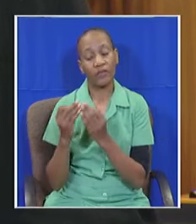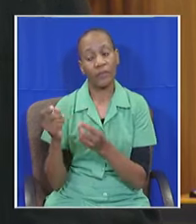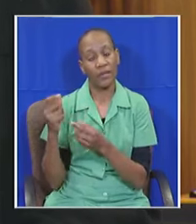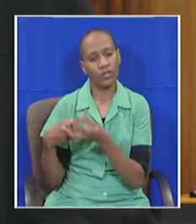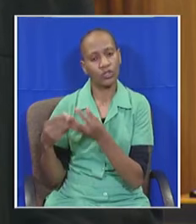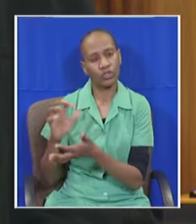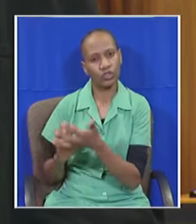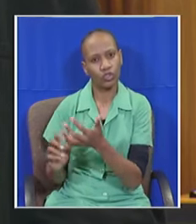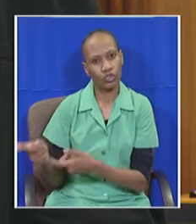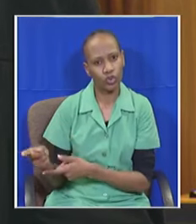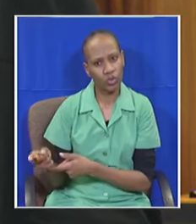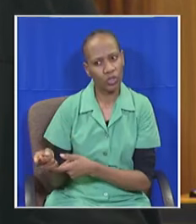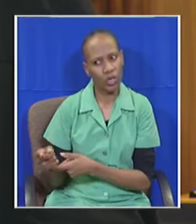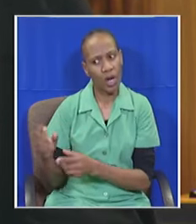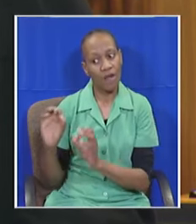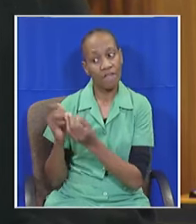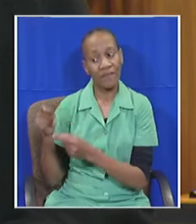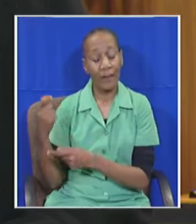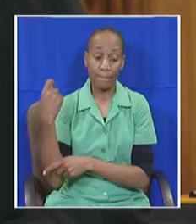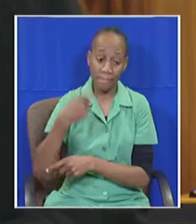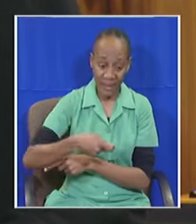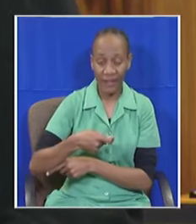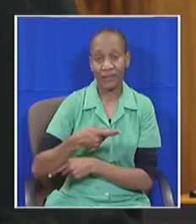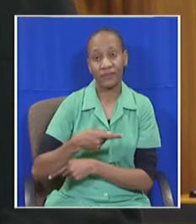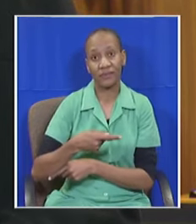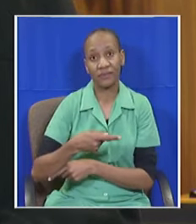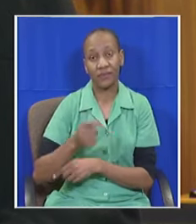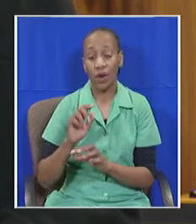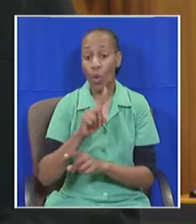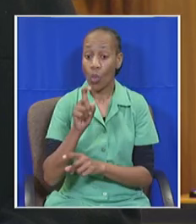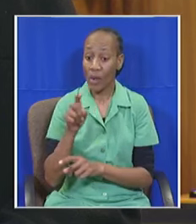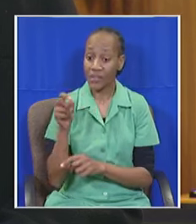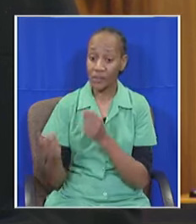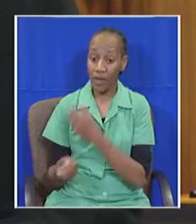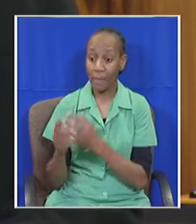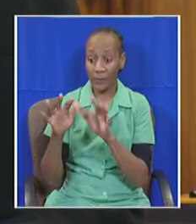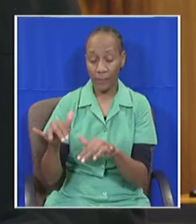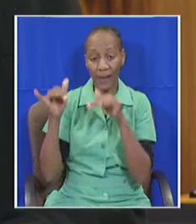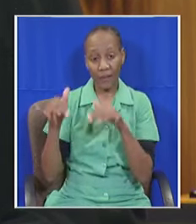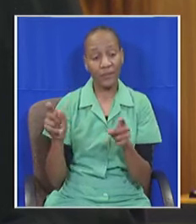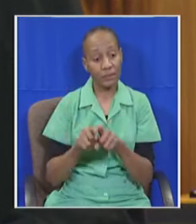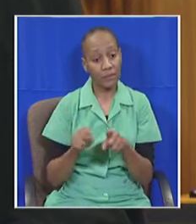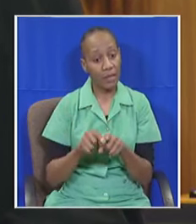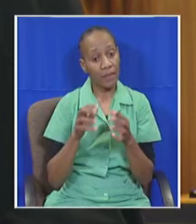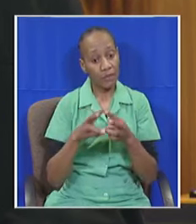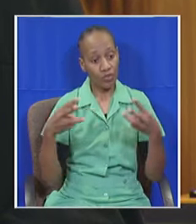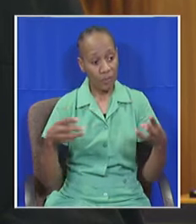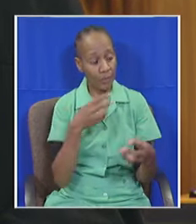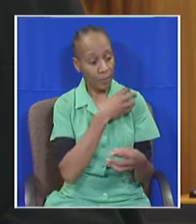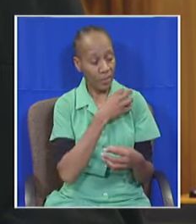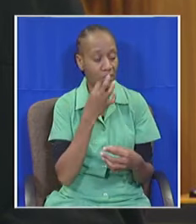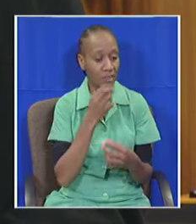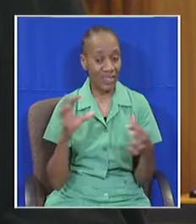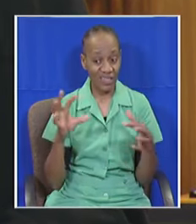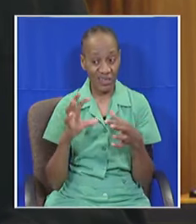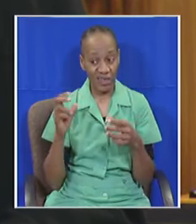paid for by the influential Gupta family. In parliamentary questions and in the media, the minister has repeatedly denied his association with